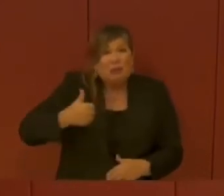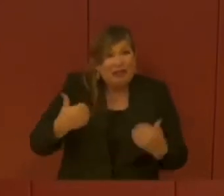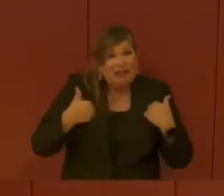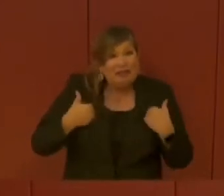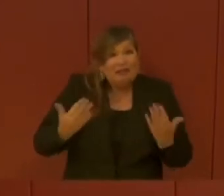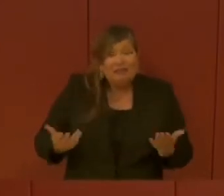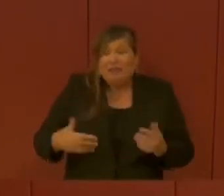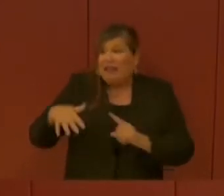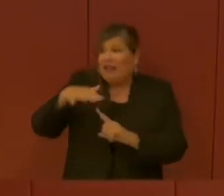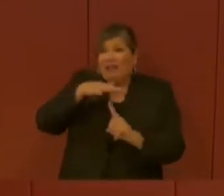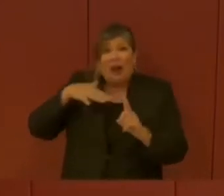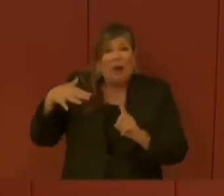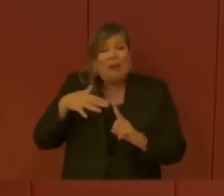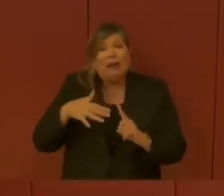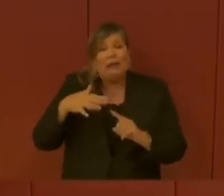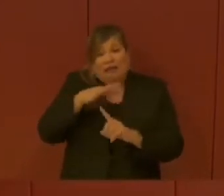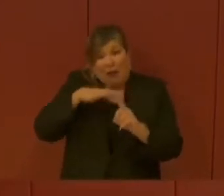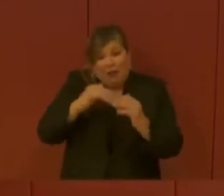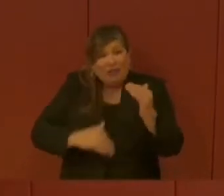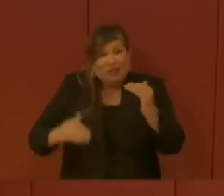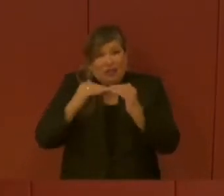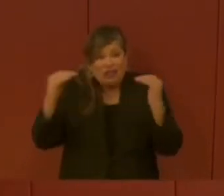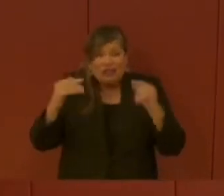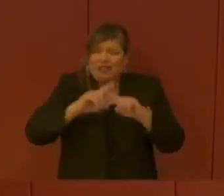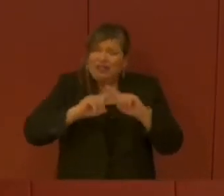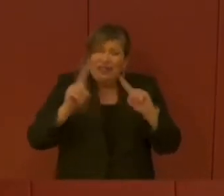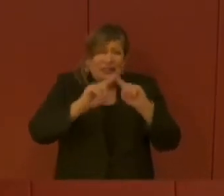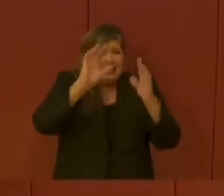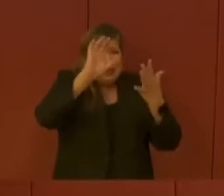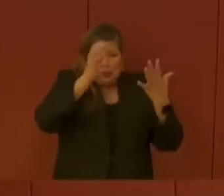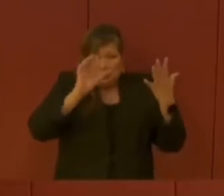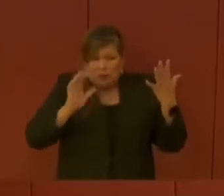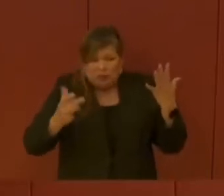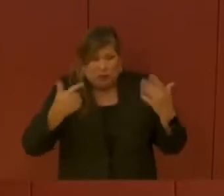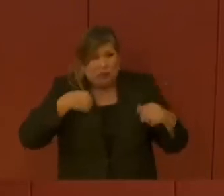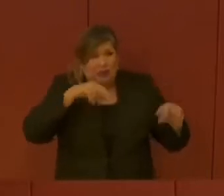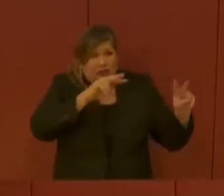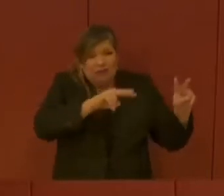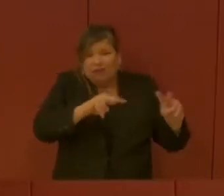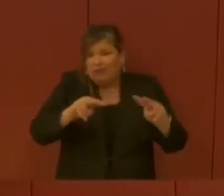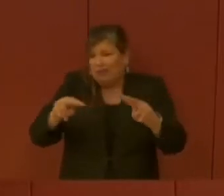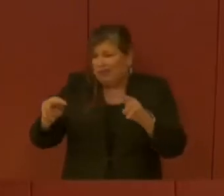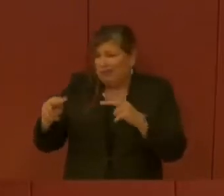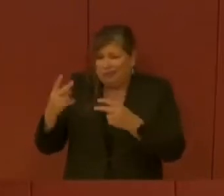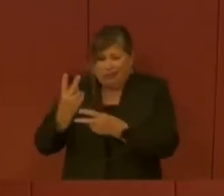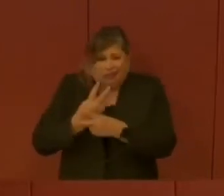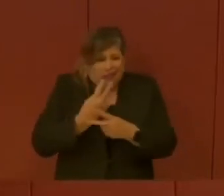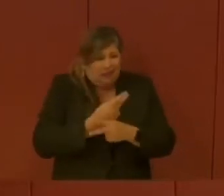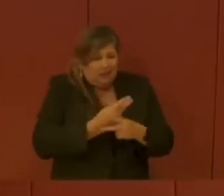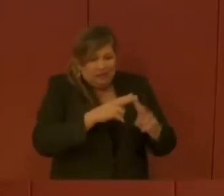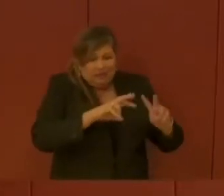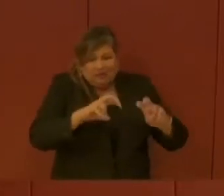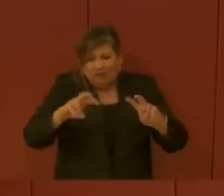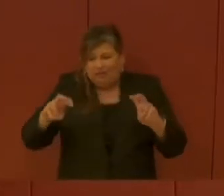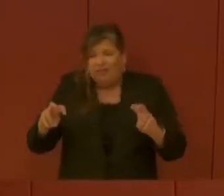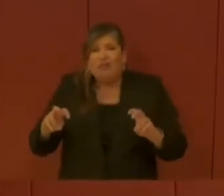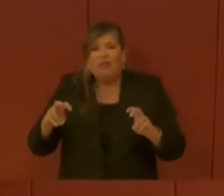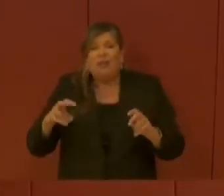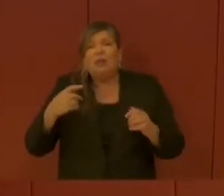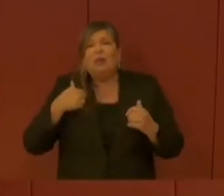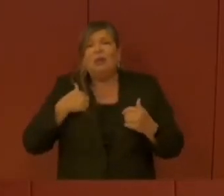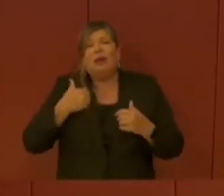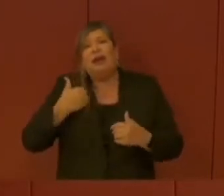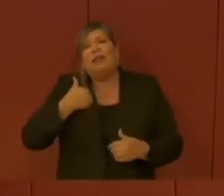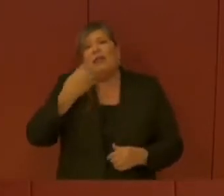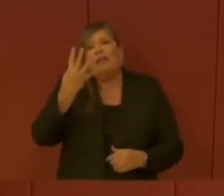to environment, environmental justice, all of that is considered. And we put out a Healthy Place Index with